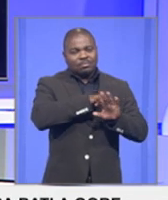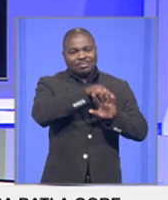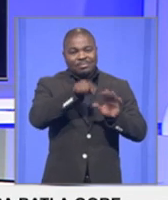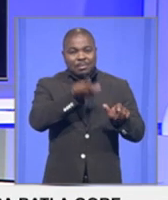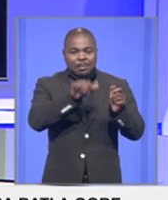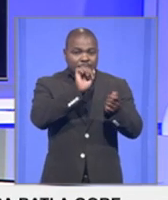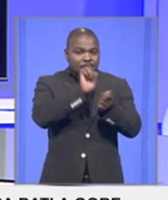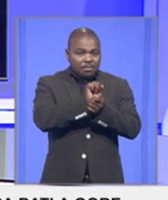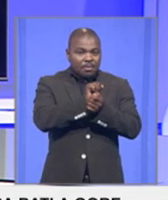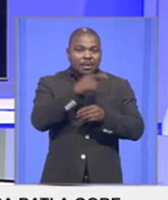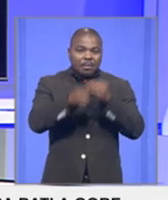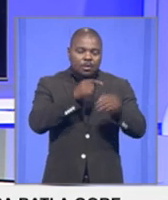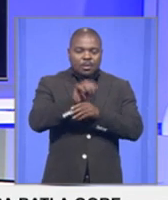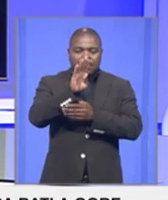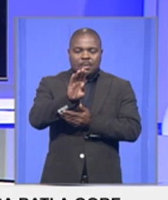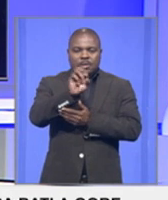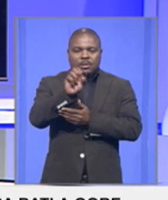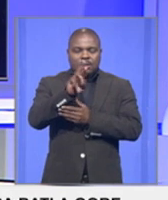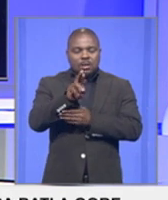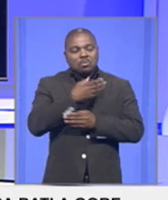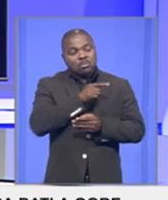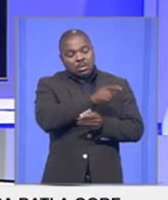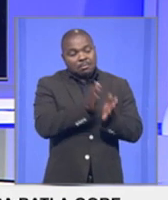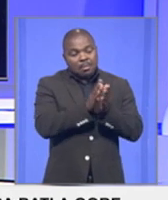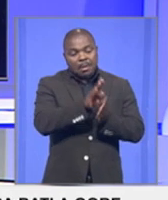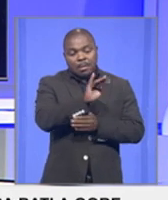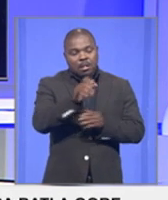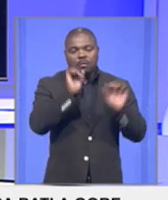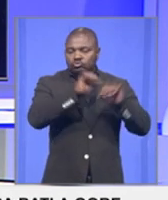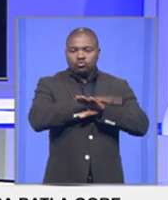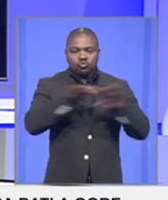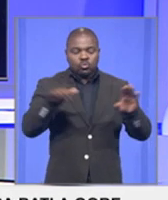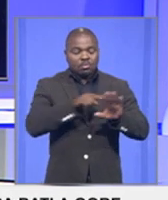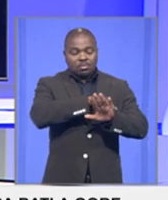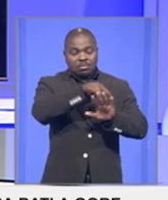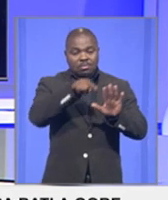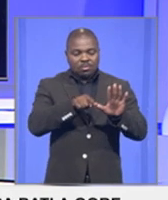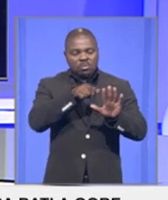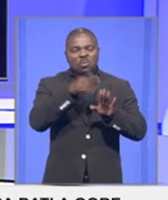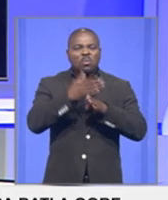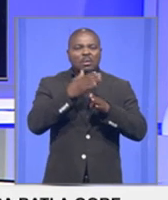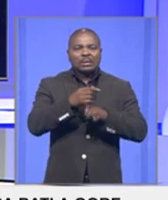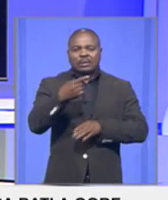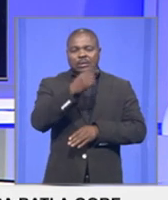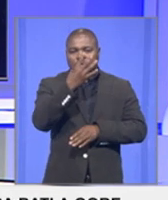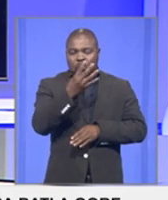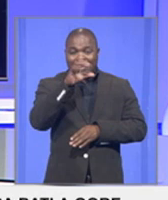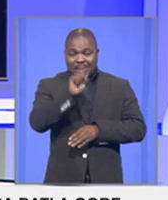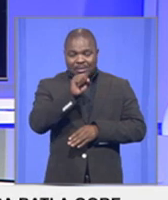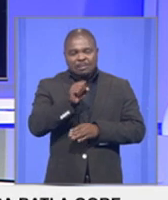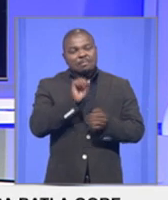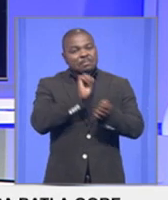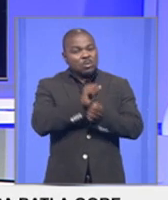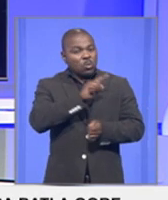balatofadiwa mo kgetseng ya Thabo Bester Bailey. Balatofadiwa a bale batlhano ba ba karetsang badiri ba G4S ba